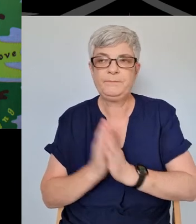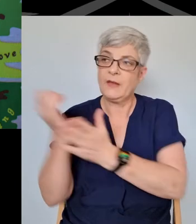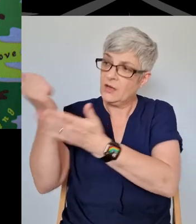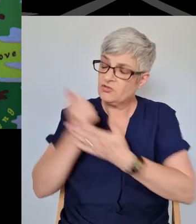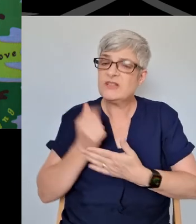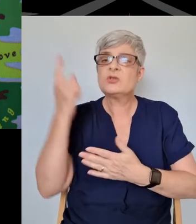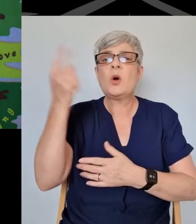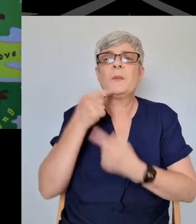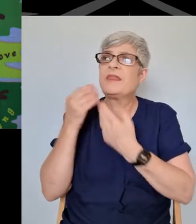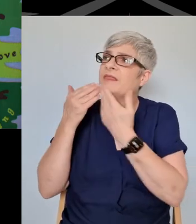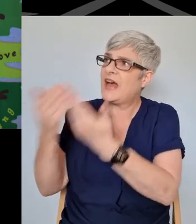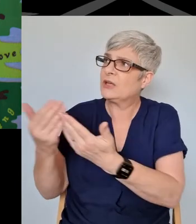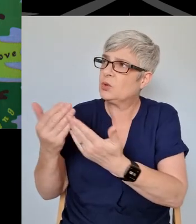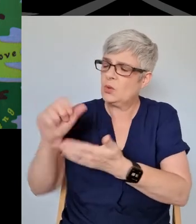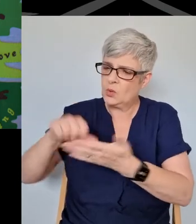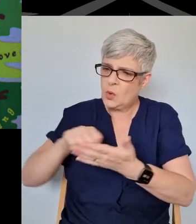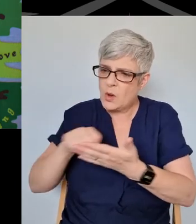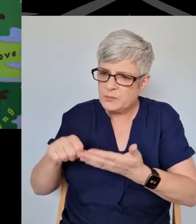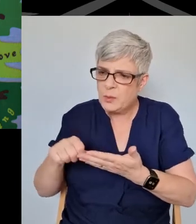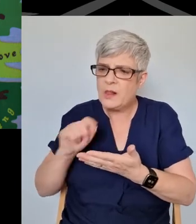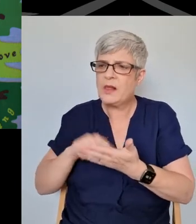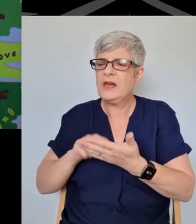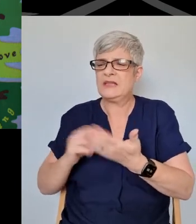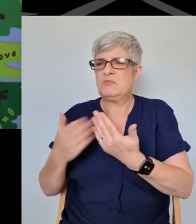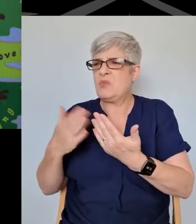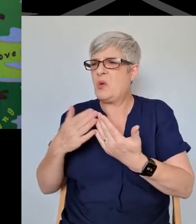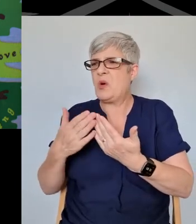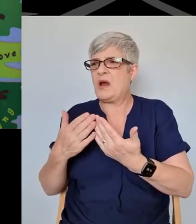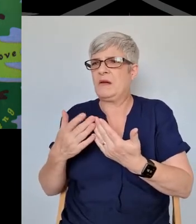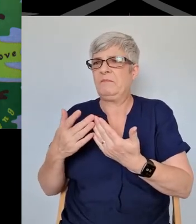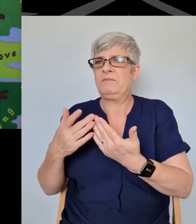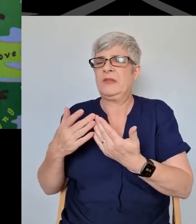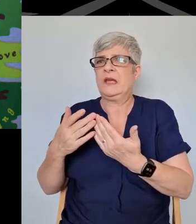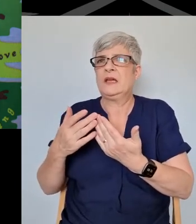Gracious God, we thank you that the gospel is more than just a wee bit of